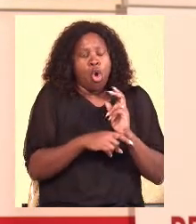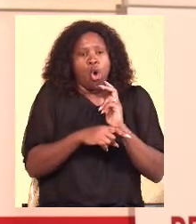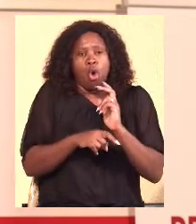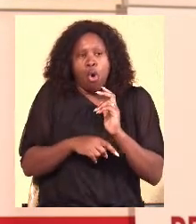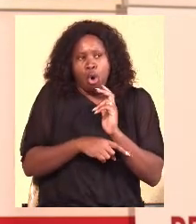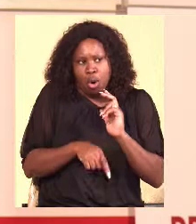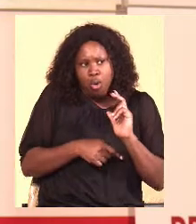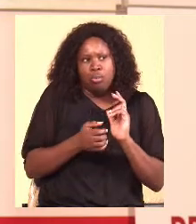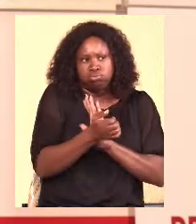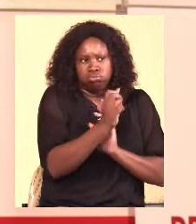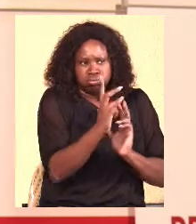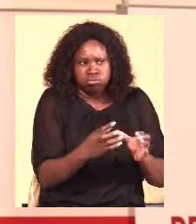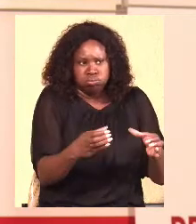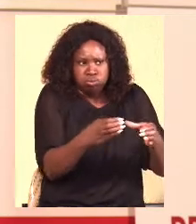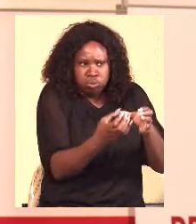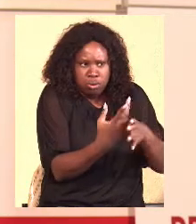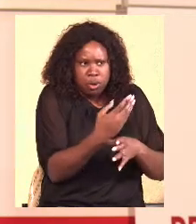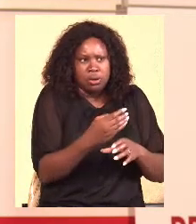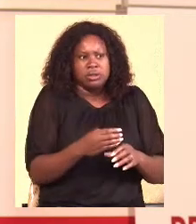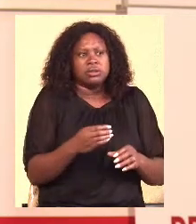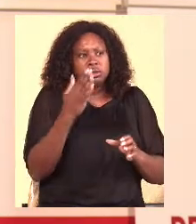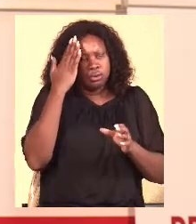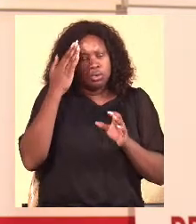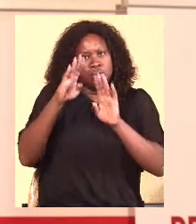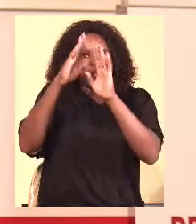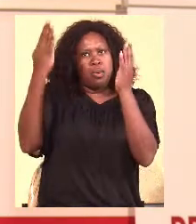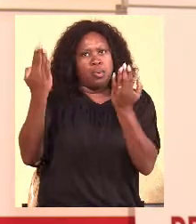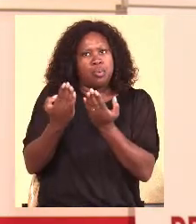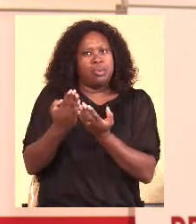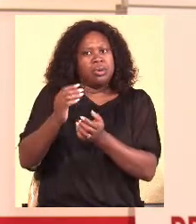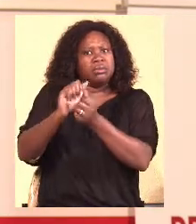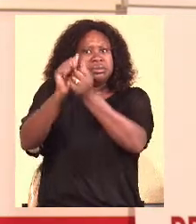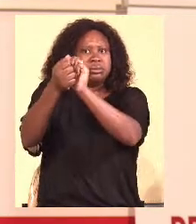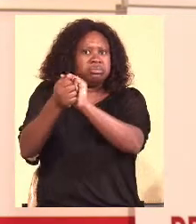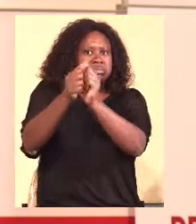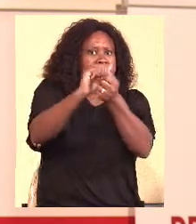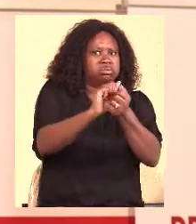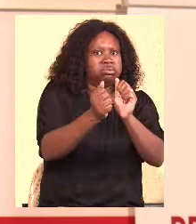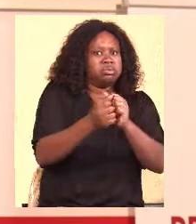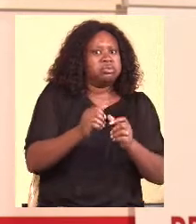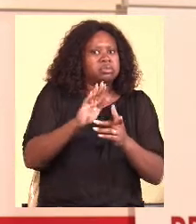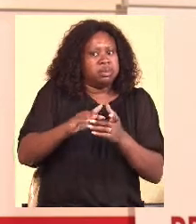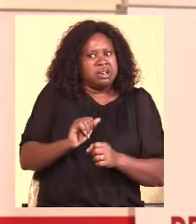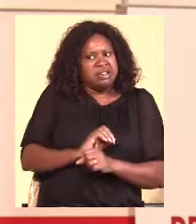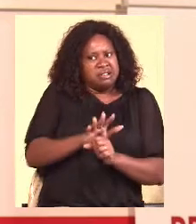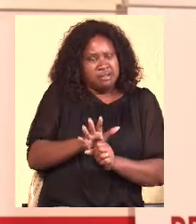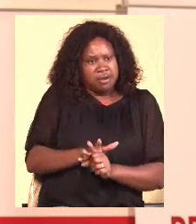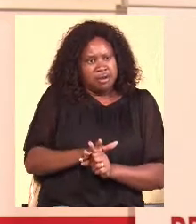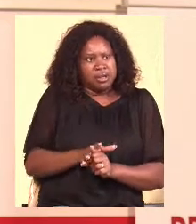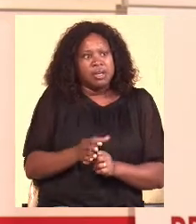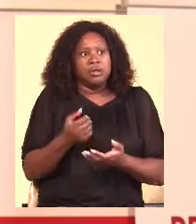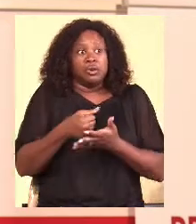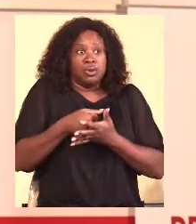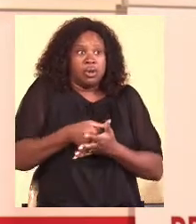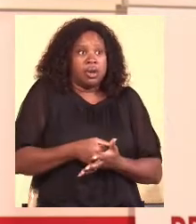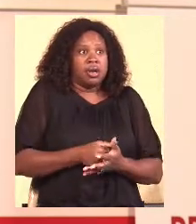follow the global trends of this virus in order to try and perfect and